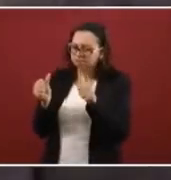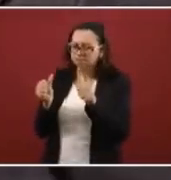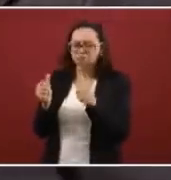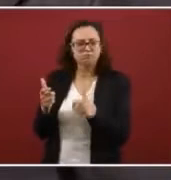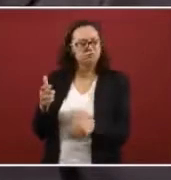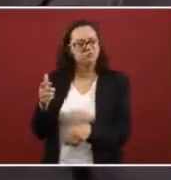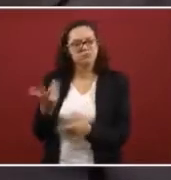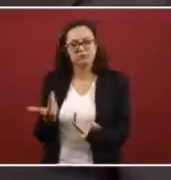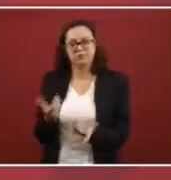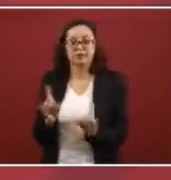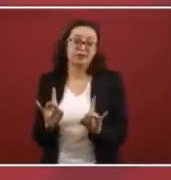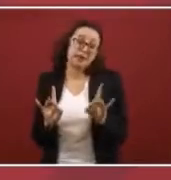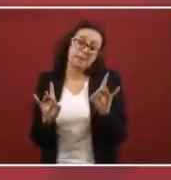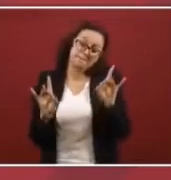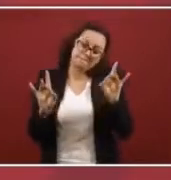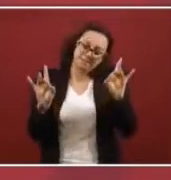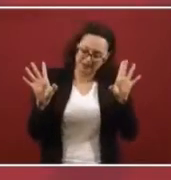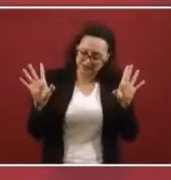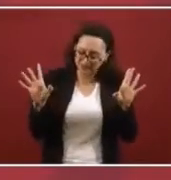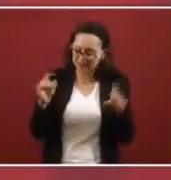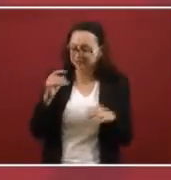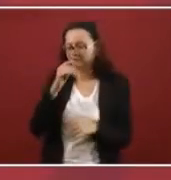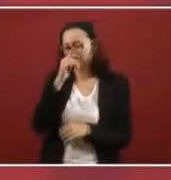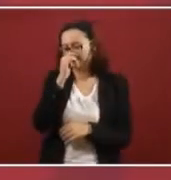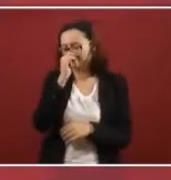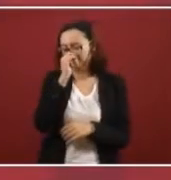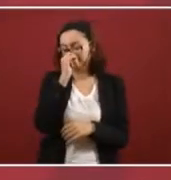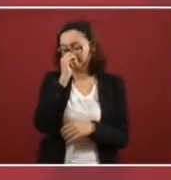As always,